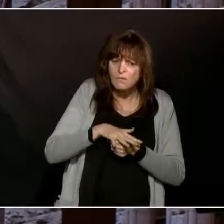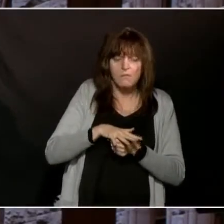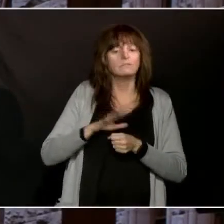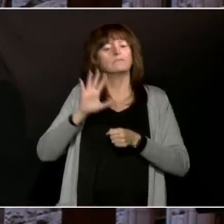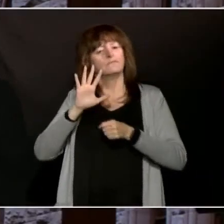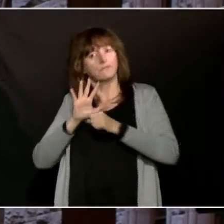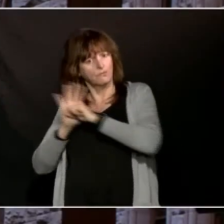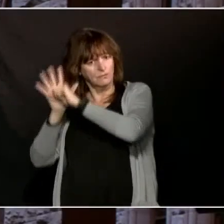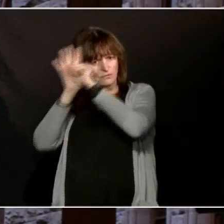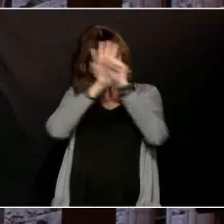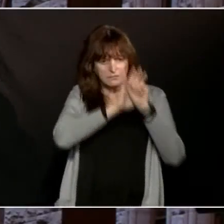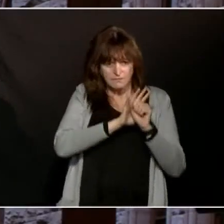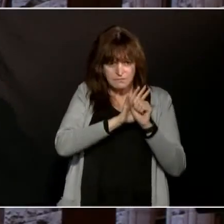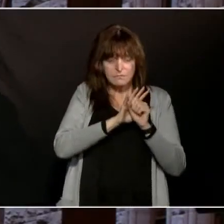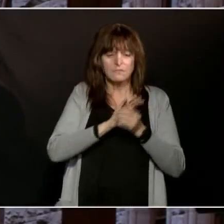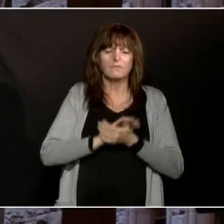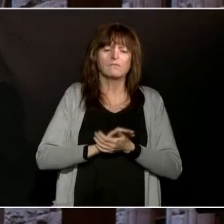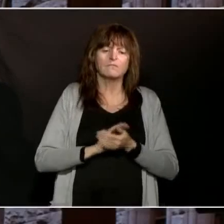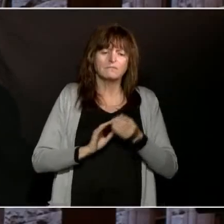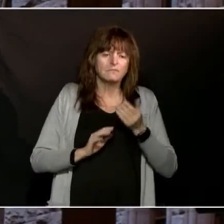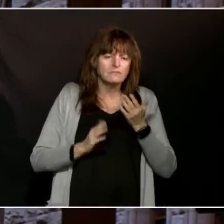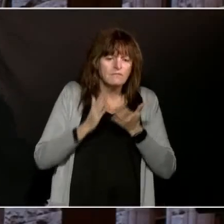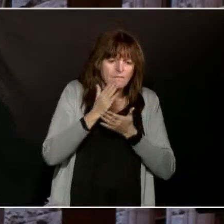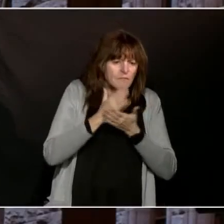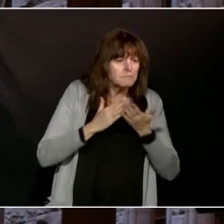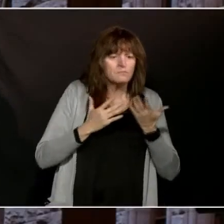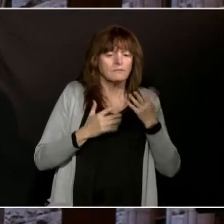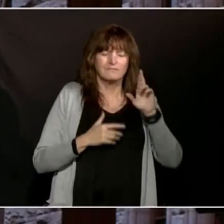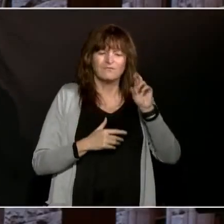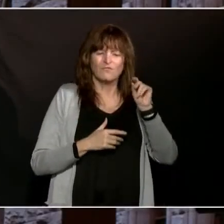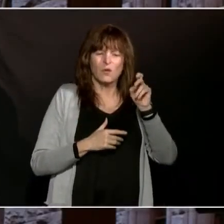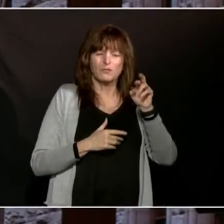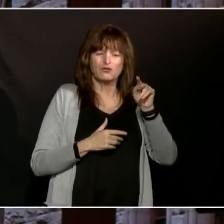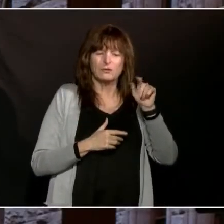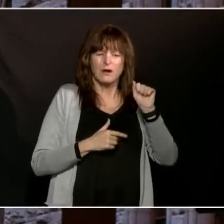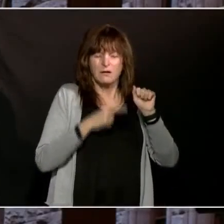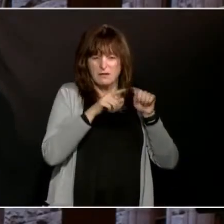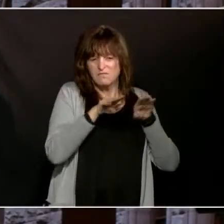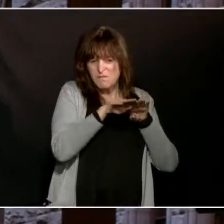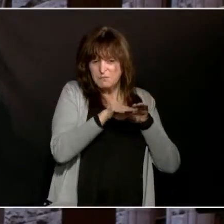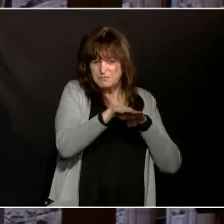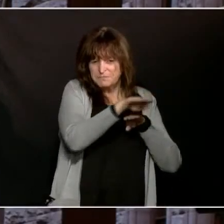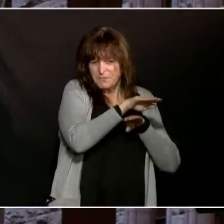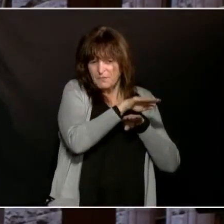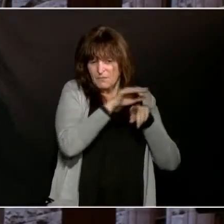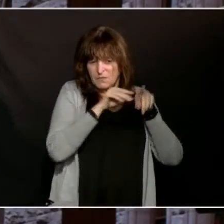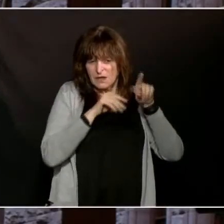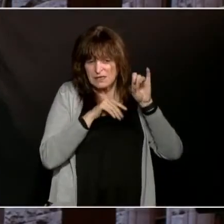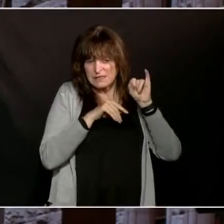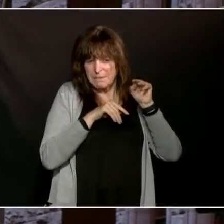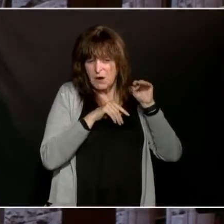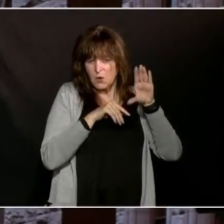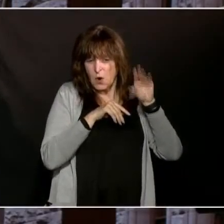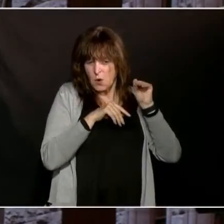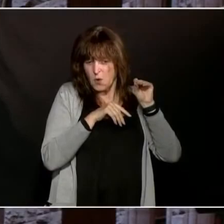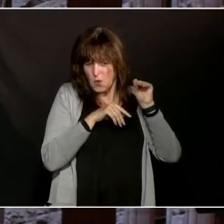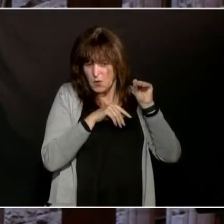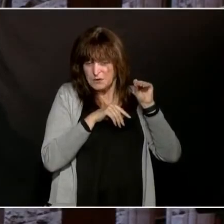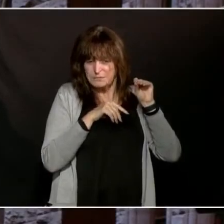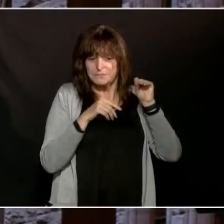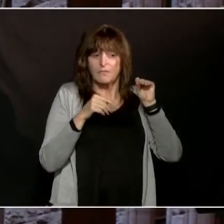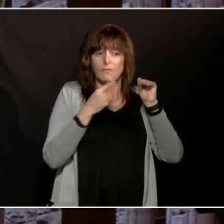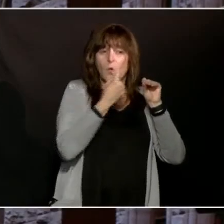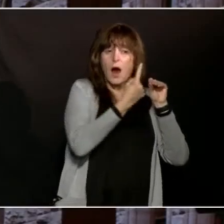the outbreak at the Roberta place in Simcoe, but they're not the only place that has them. And that's an important thing to understand and to look at